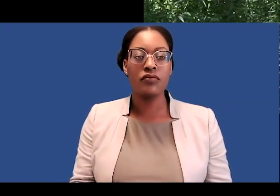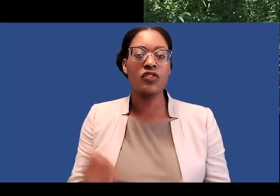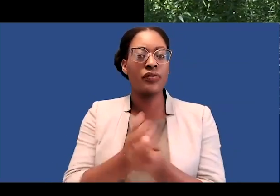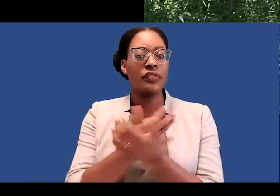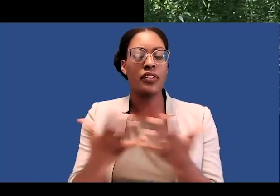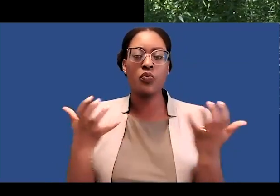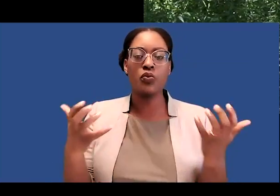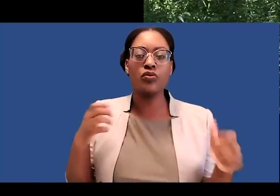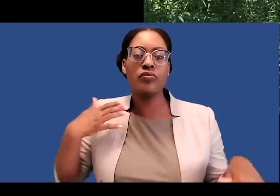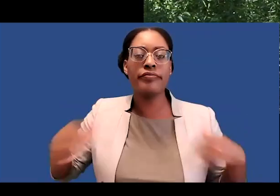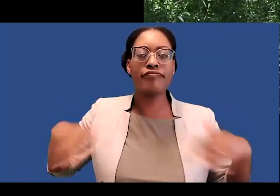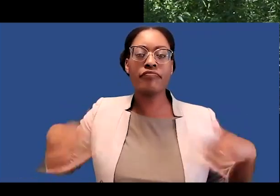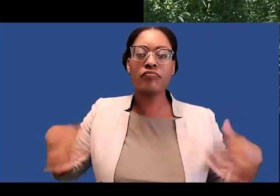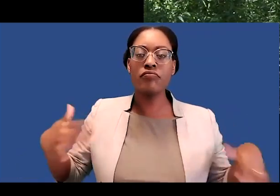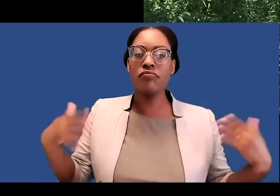out.